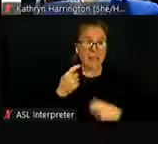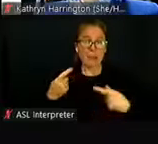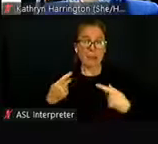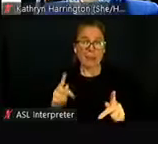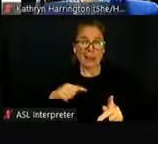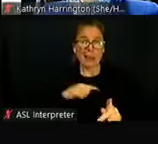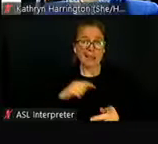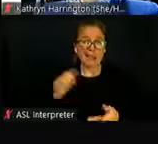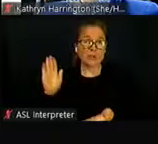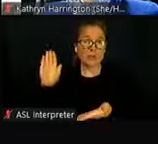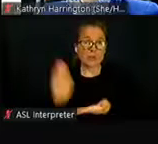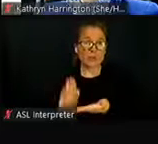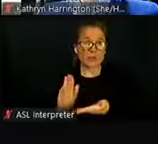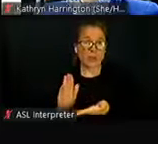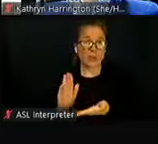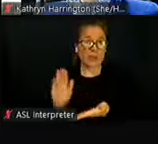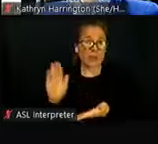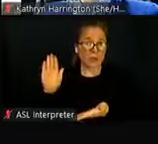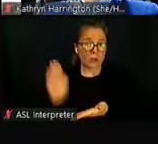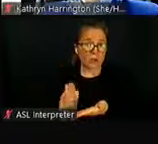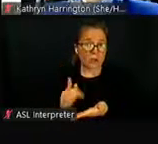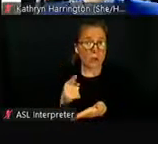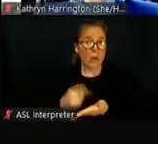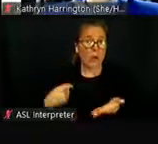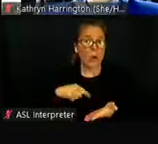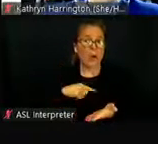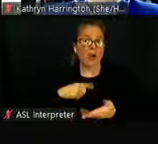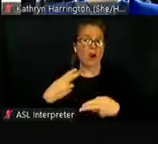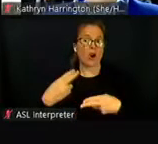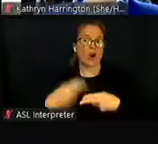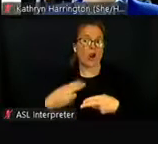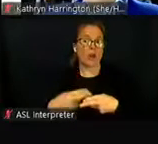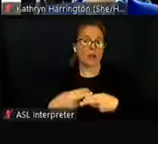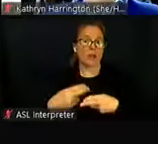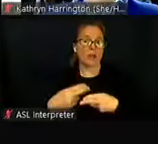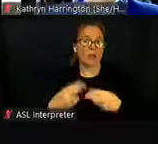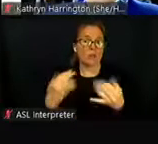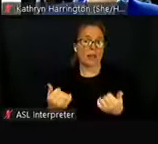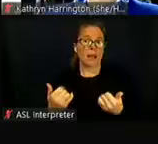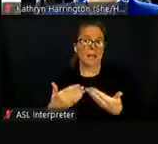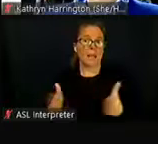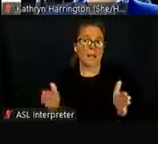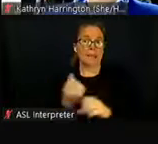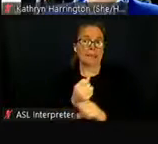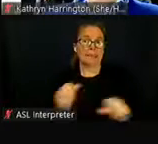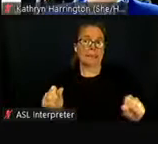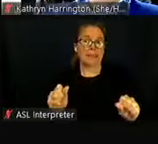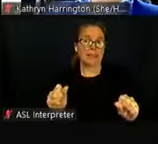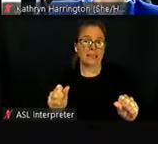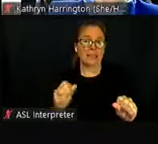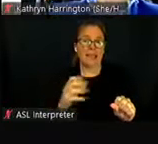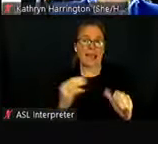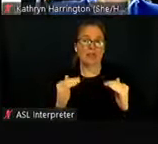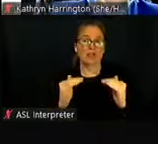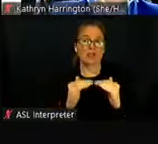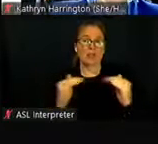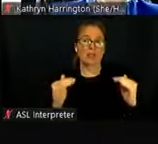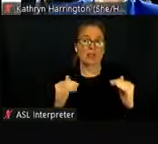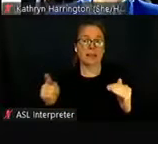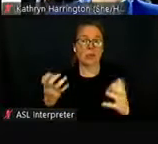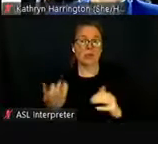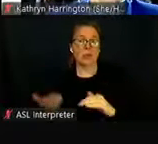decrease what we are calling today, Sushmita, public safety and justice, and they wanted to